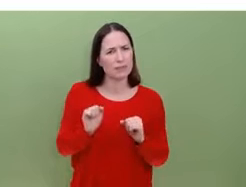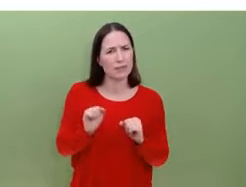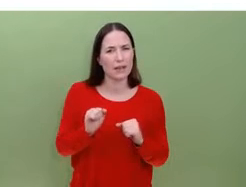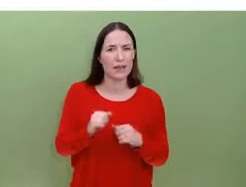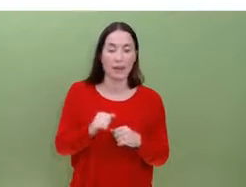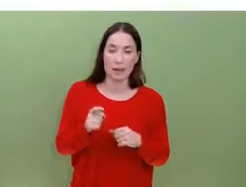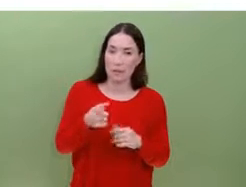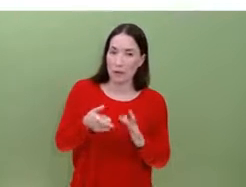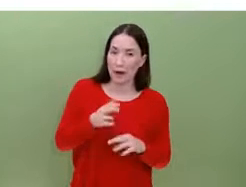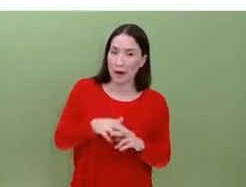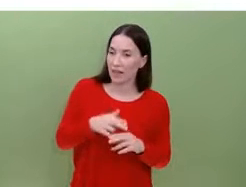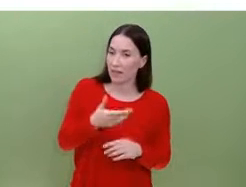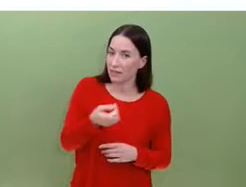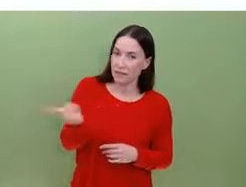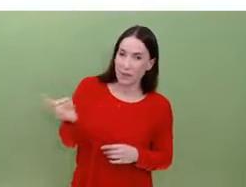study of